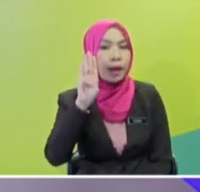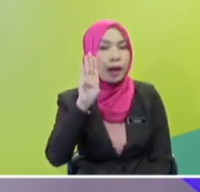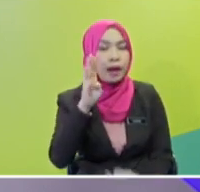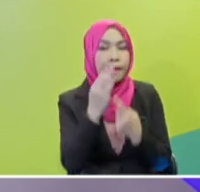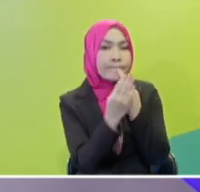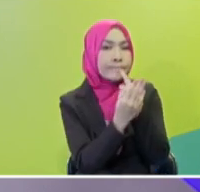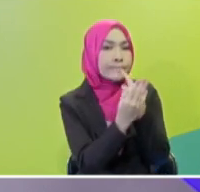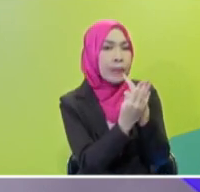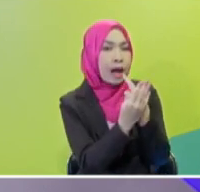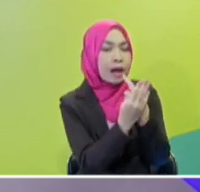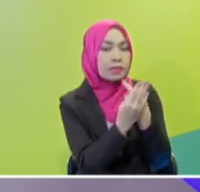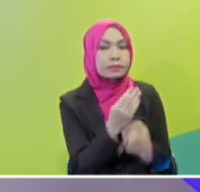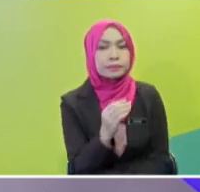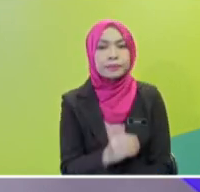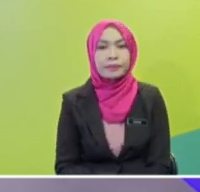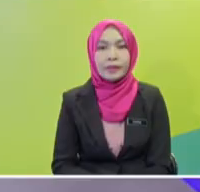bracelet.